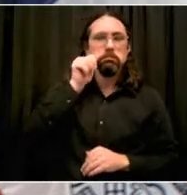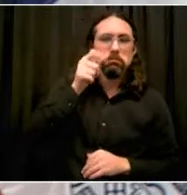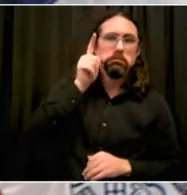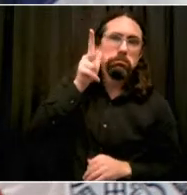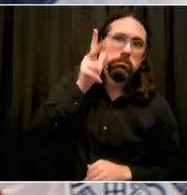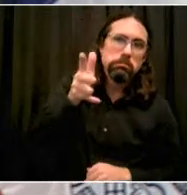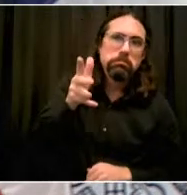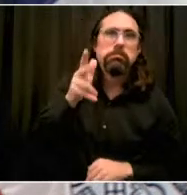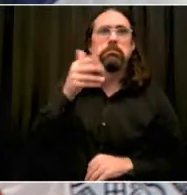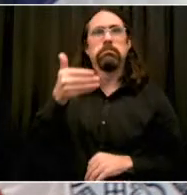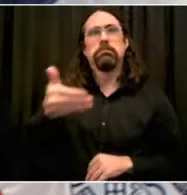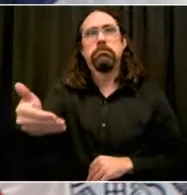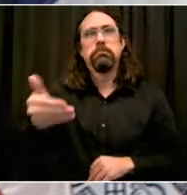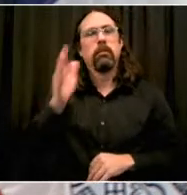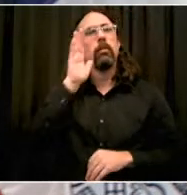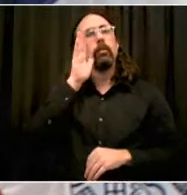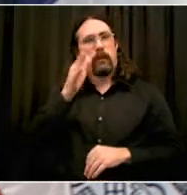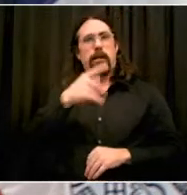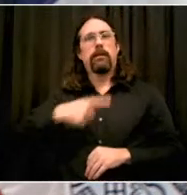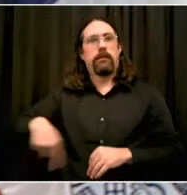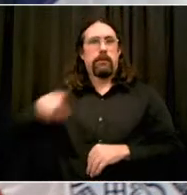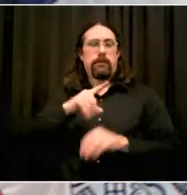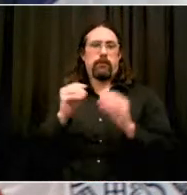The next is Christina Vega from Chalkbeat.